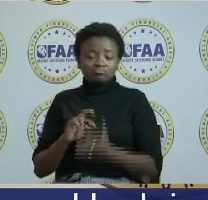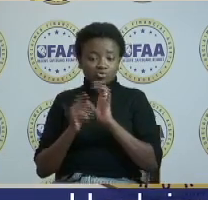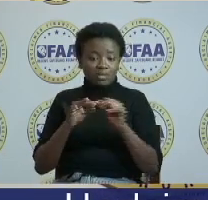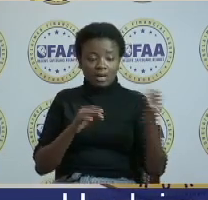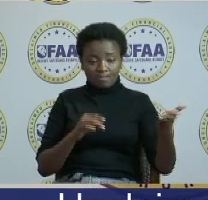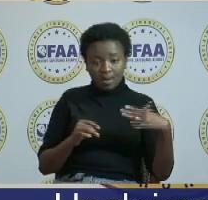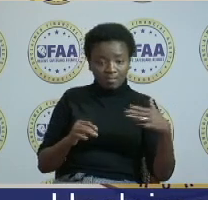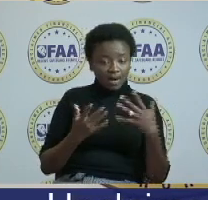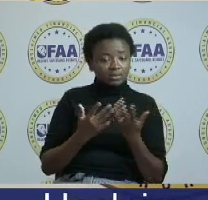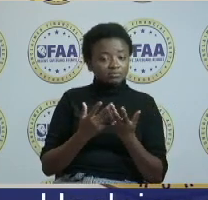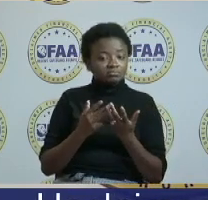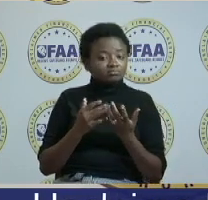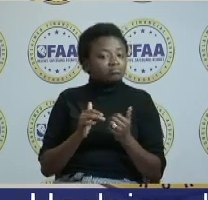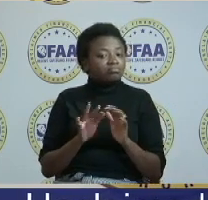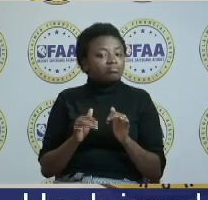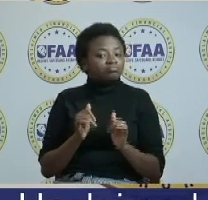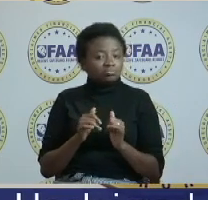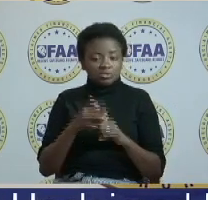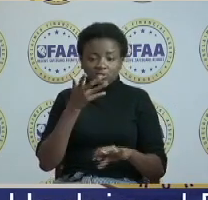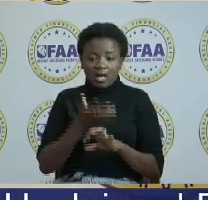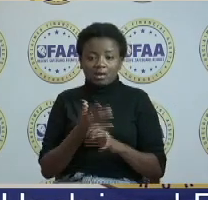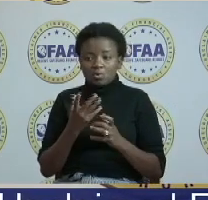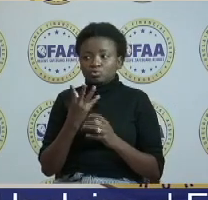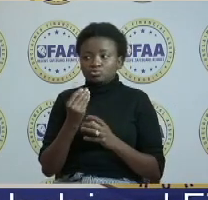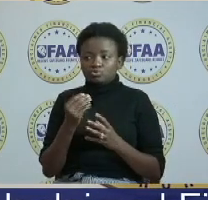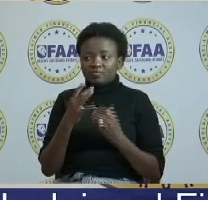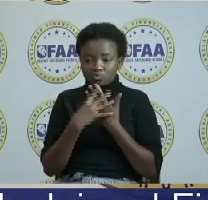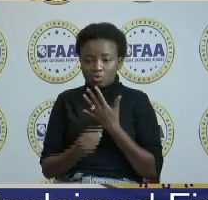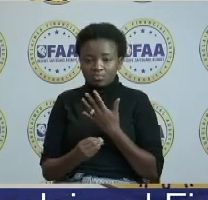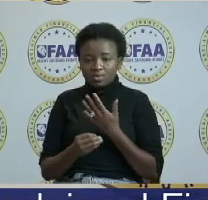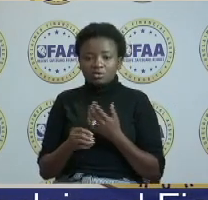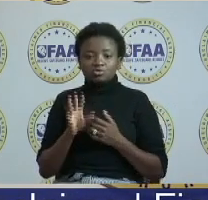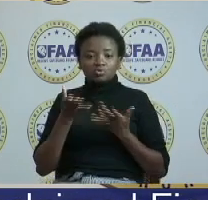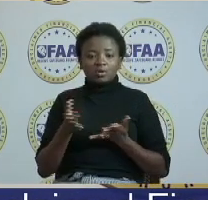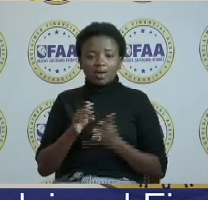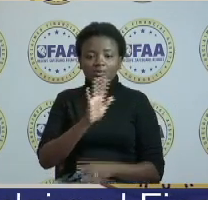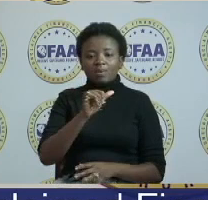copies. And what the authority has done, it has provided